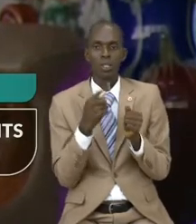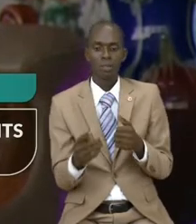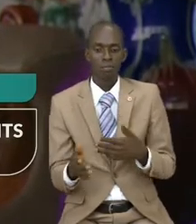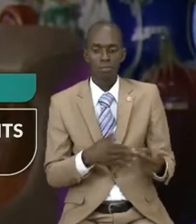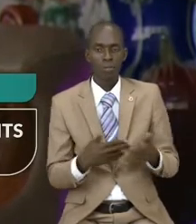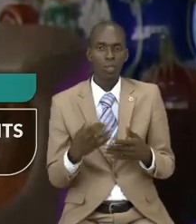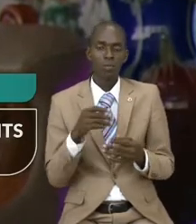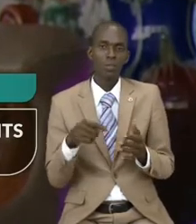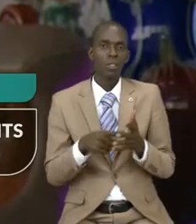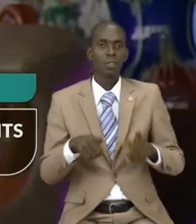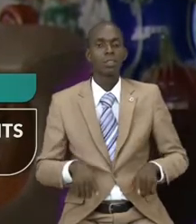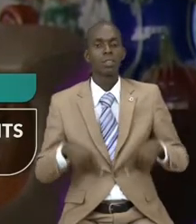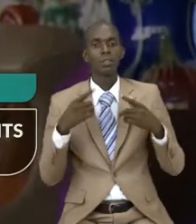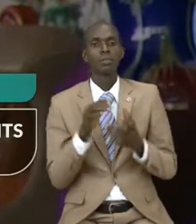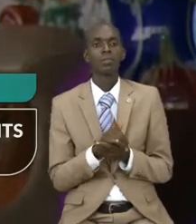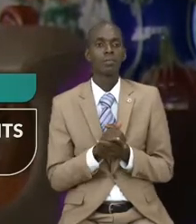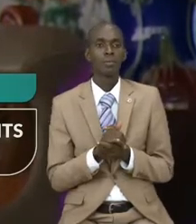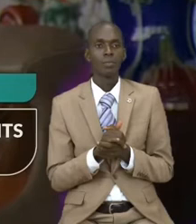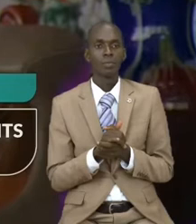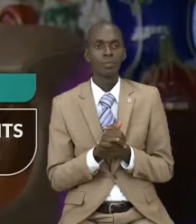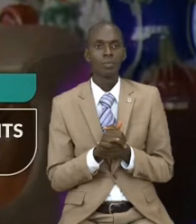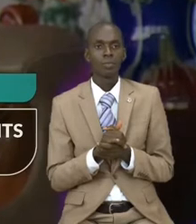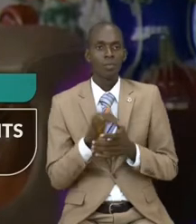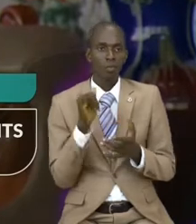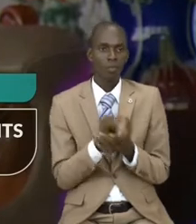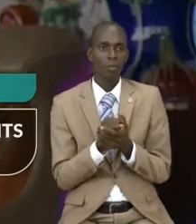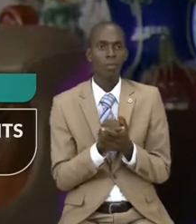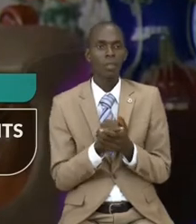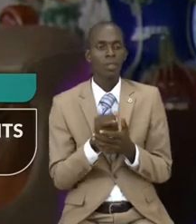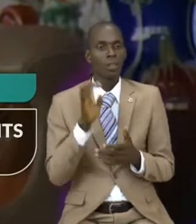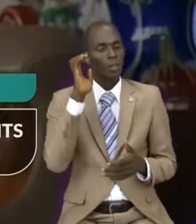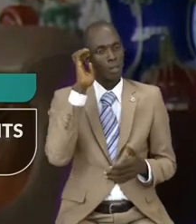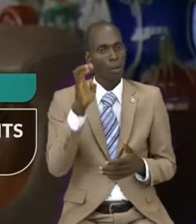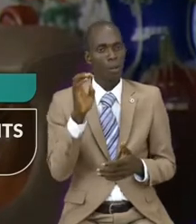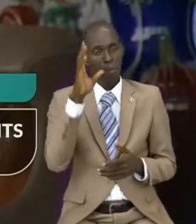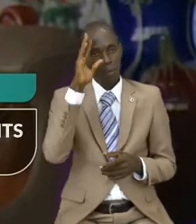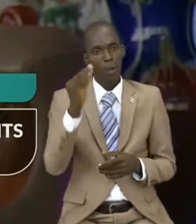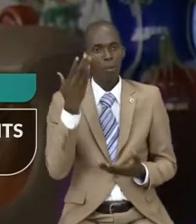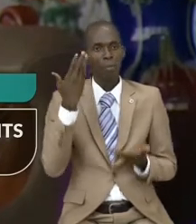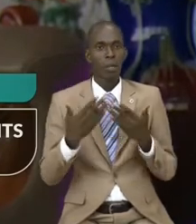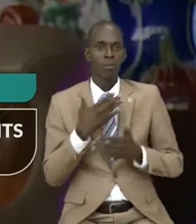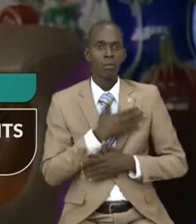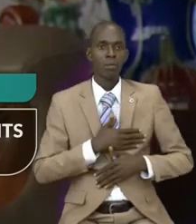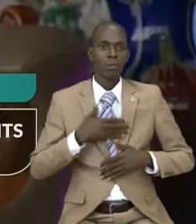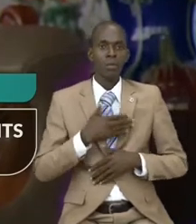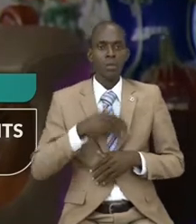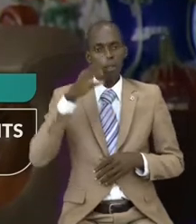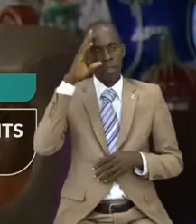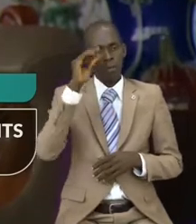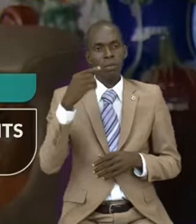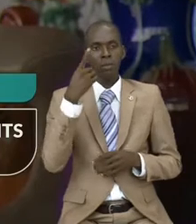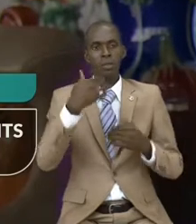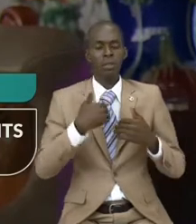of this life, that he may please him who has chosen